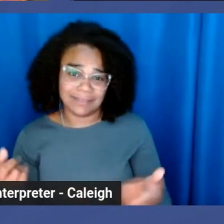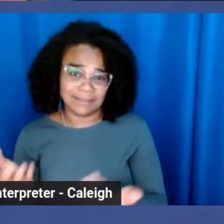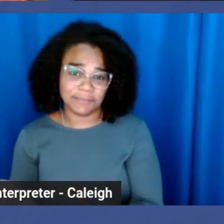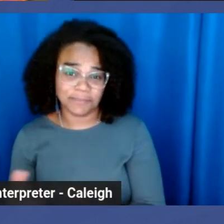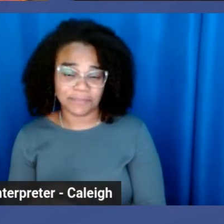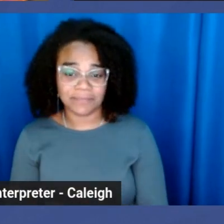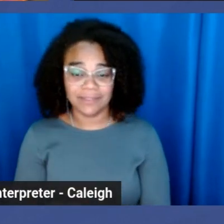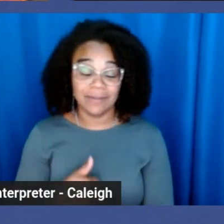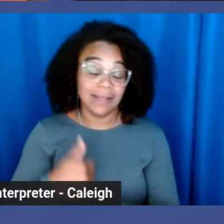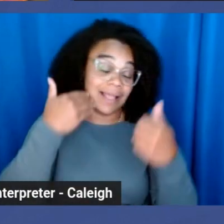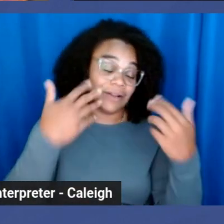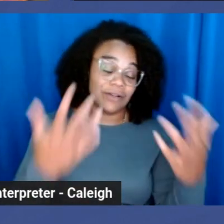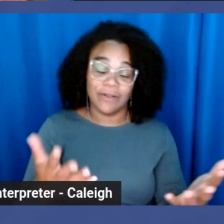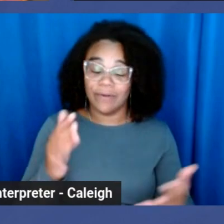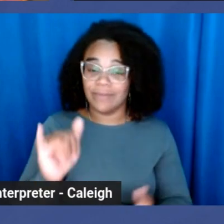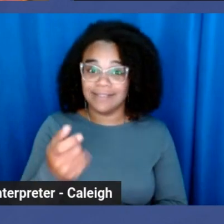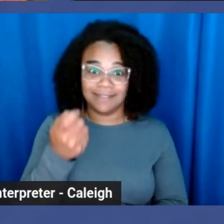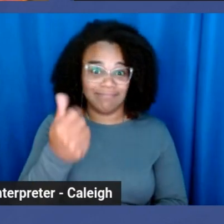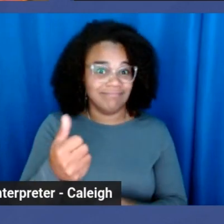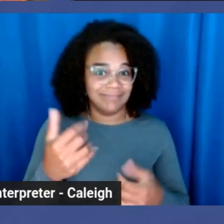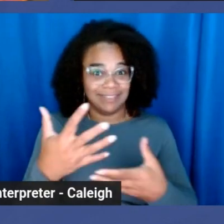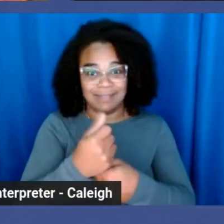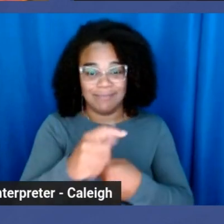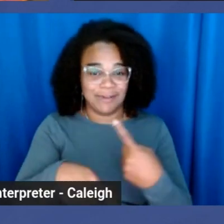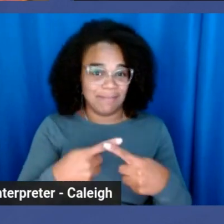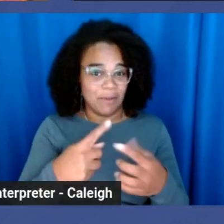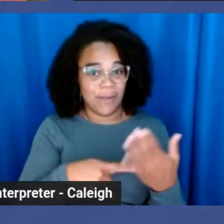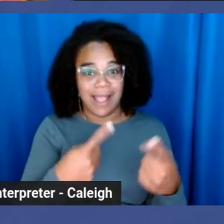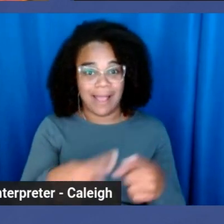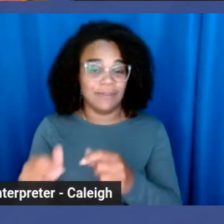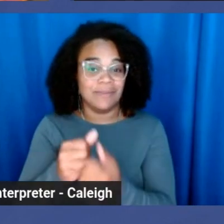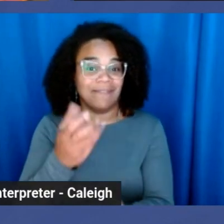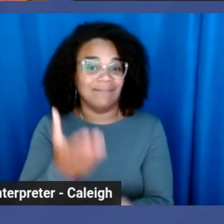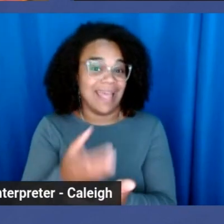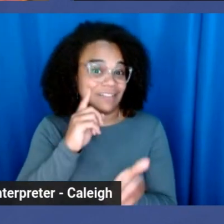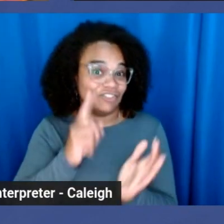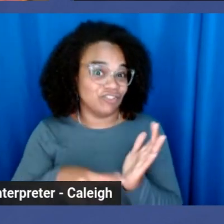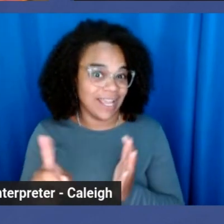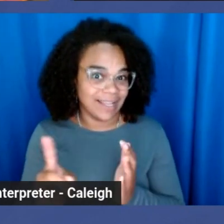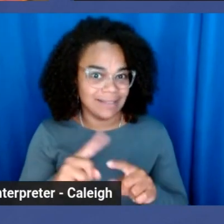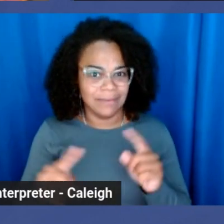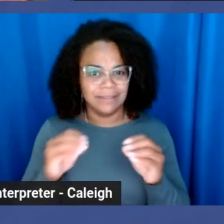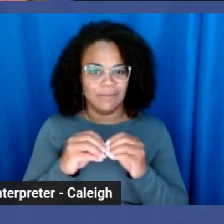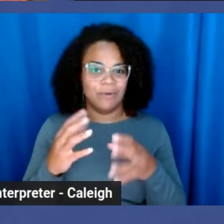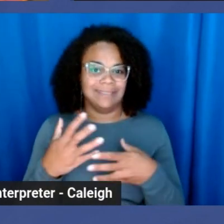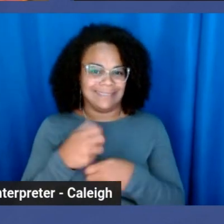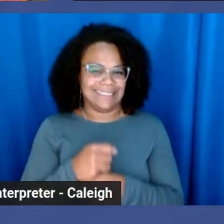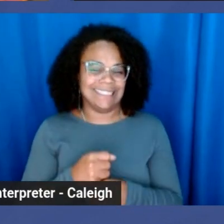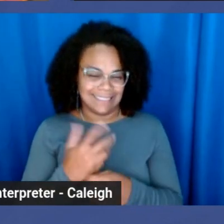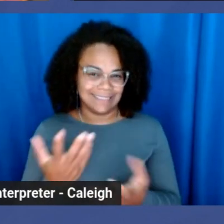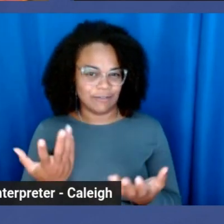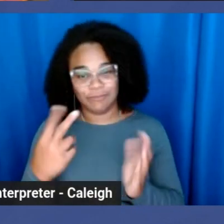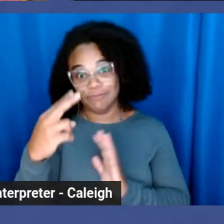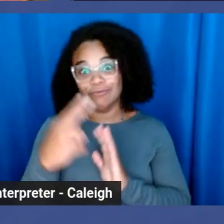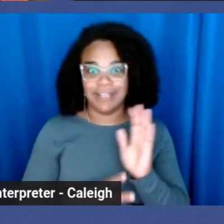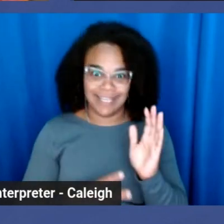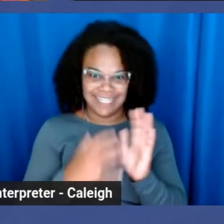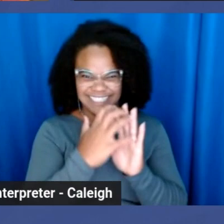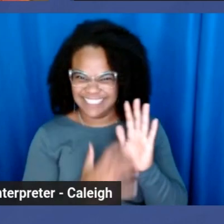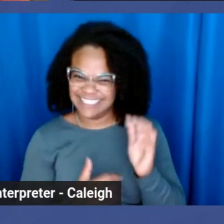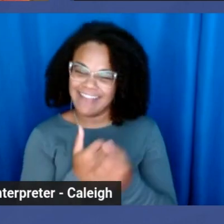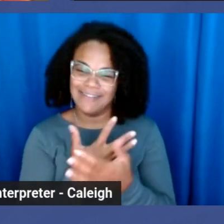So I don't know, that's just kind of a bit of a summary about what happens at fact check, but it's more succinct in the actual right. So read what I've written, it'll make more